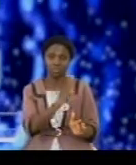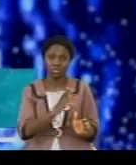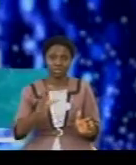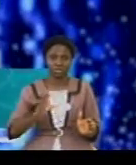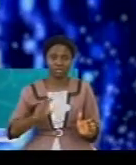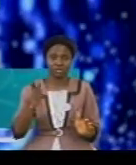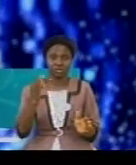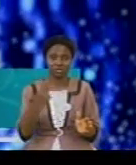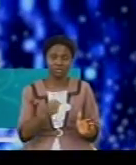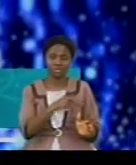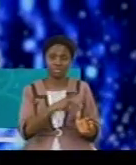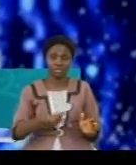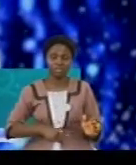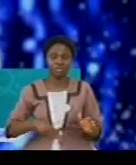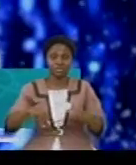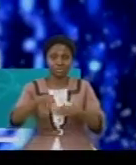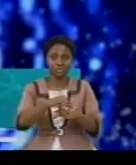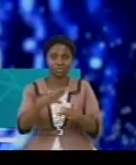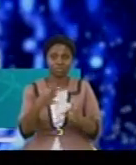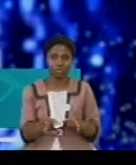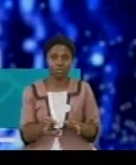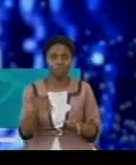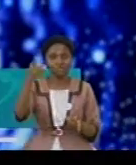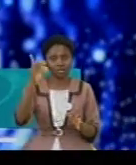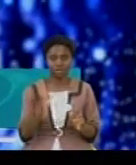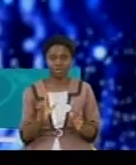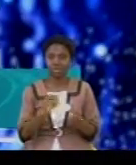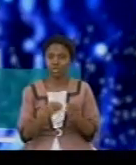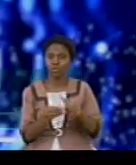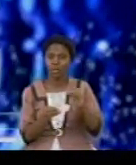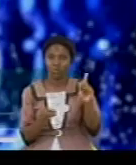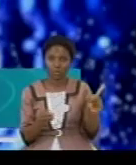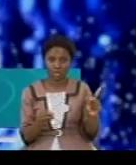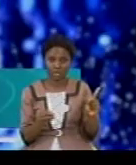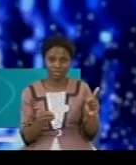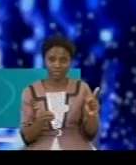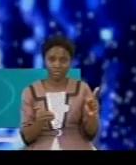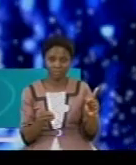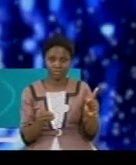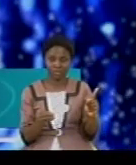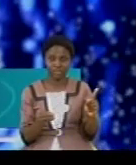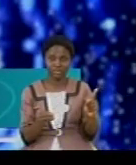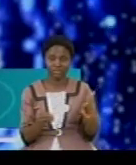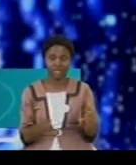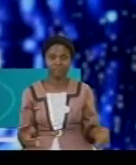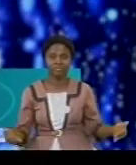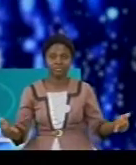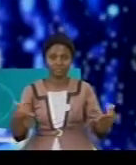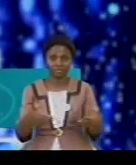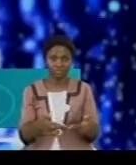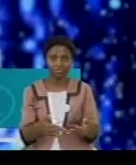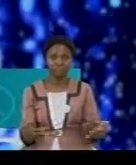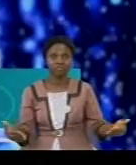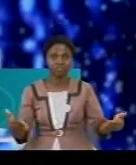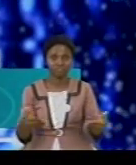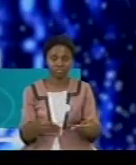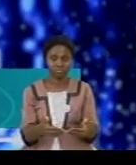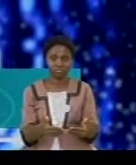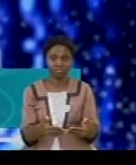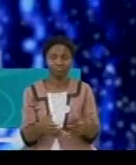God. Now let's take it from number one. Number one, reconciled and cleansed